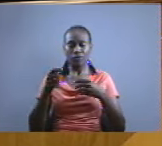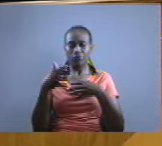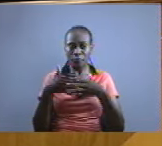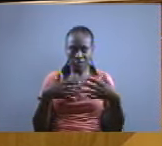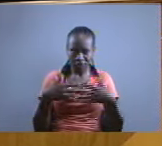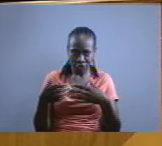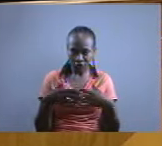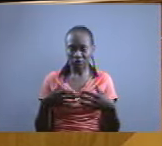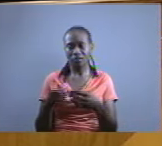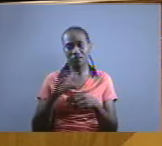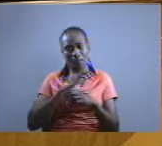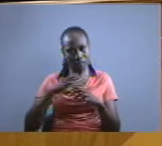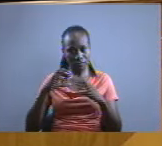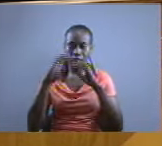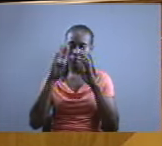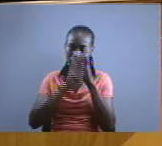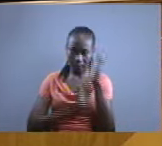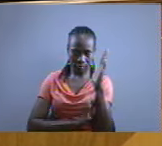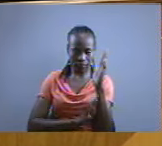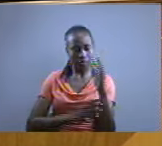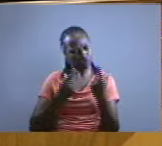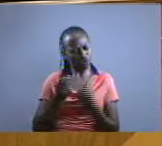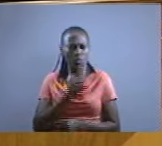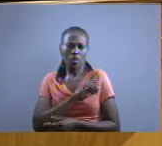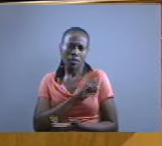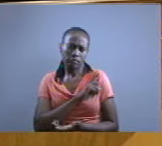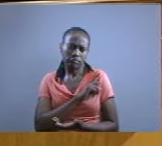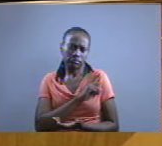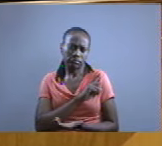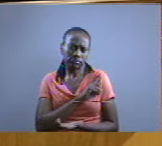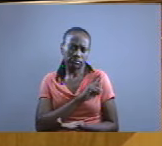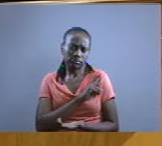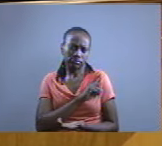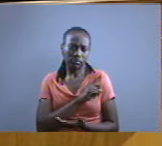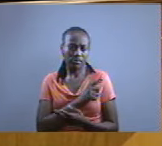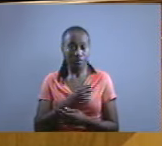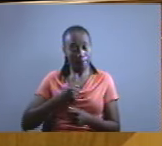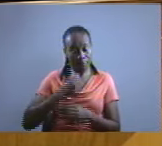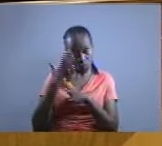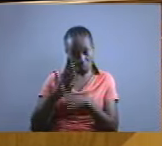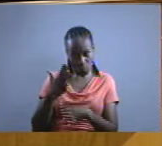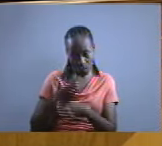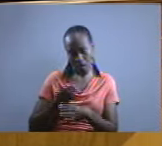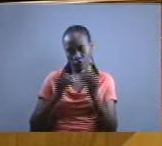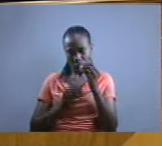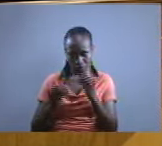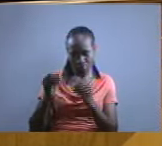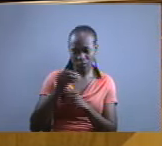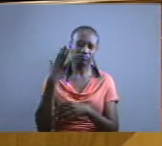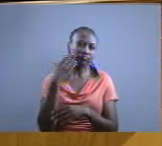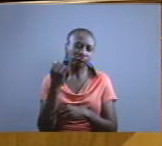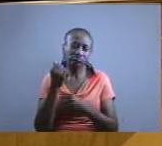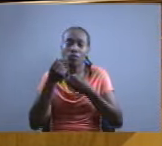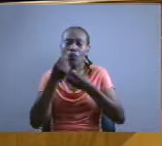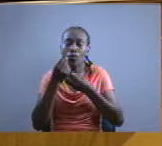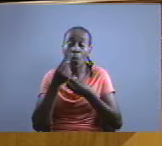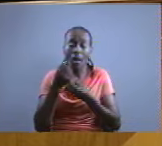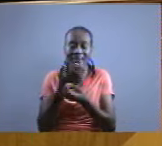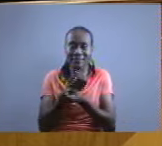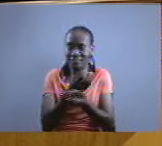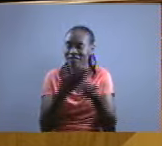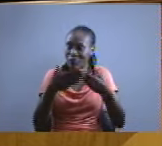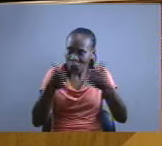Bill, I do so in order to take forward the work we are doing to promote the widespread use